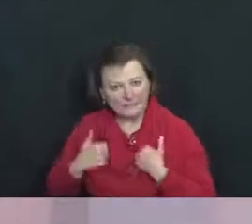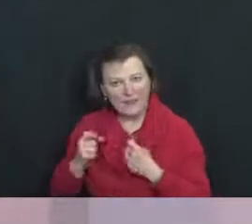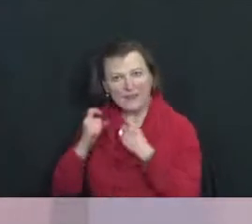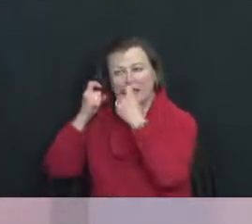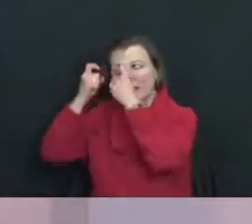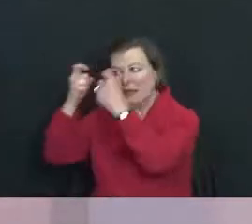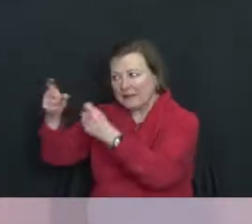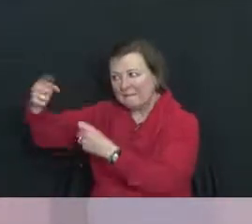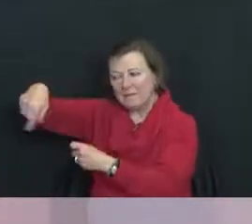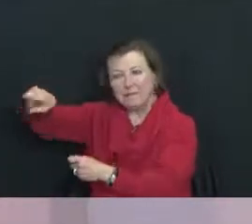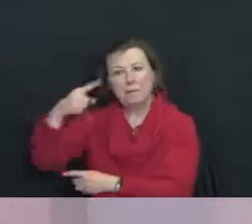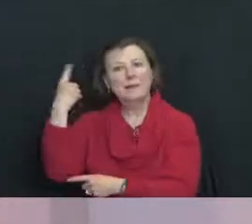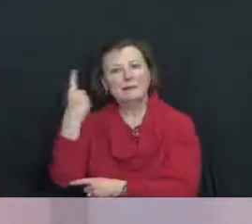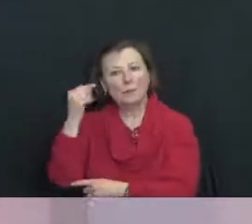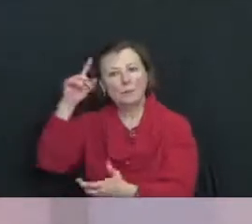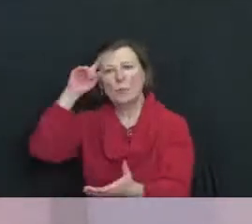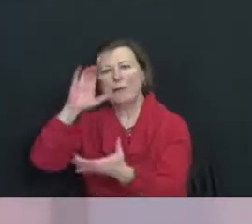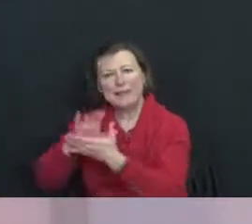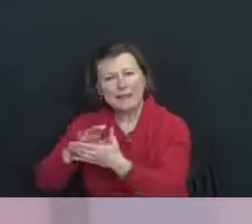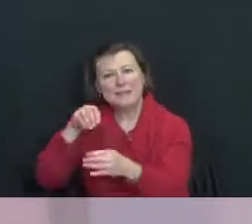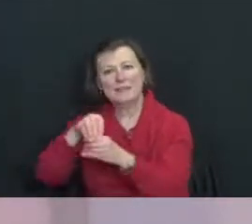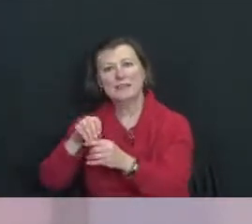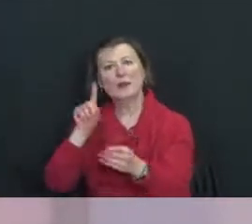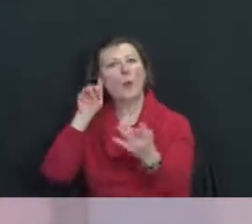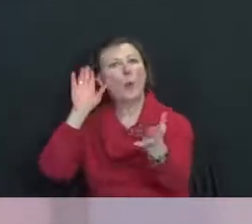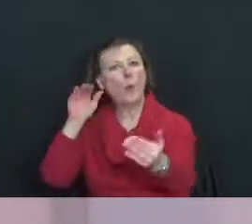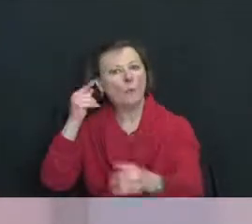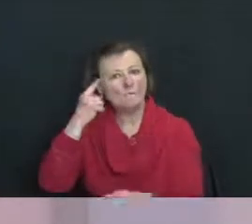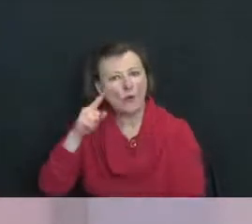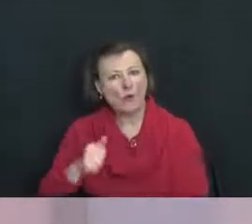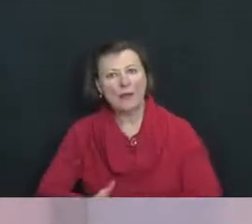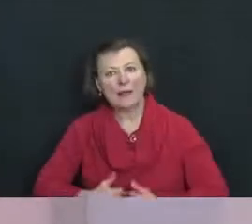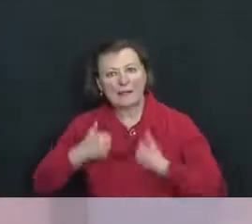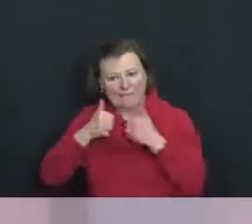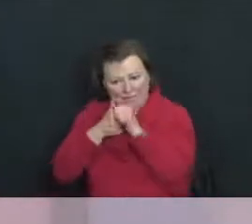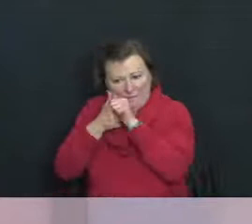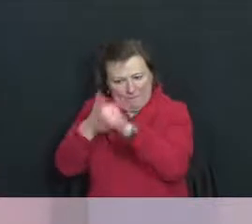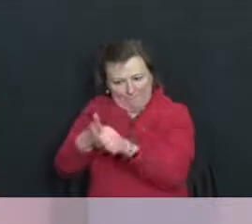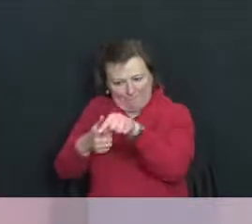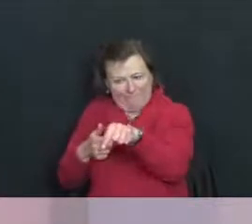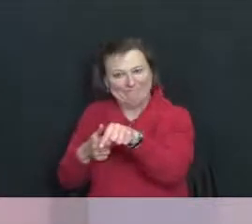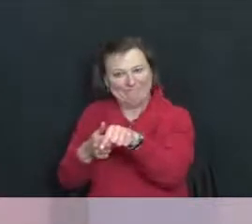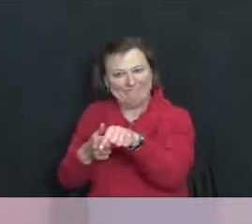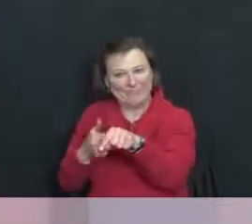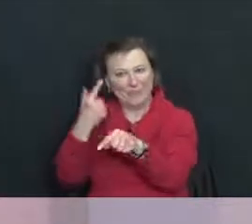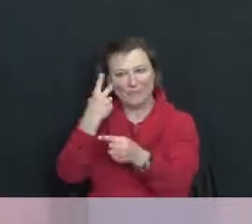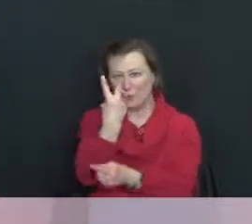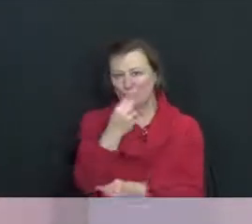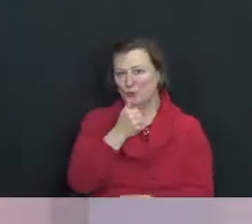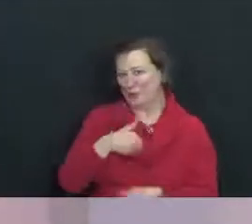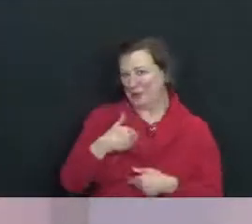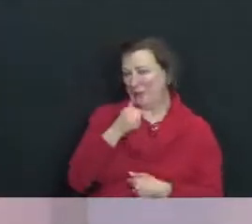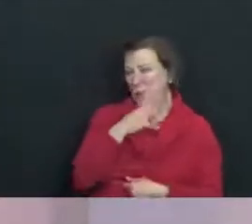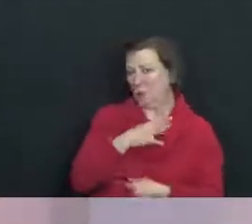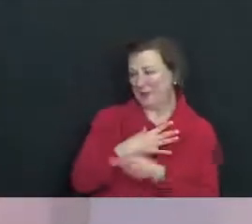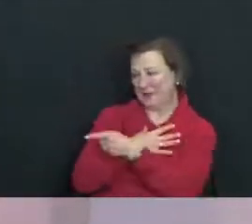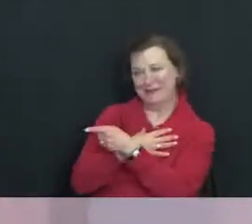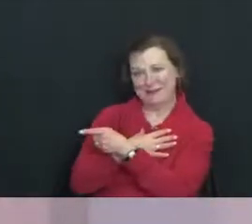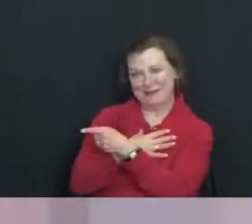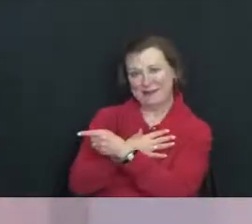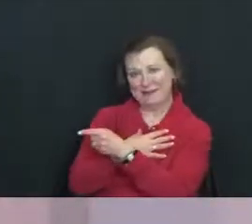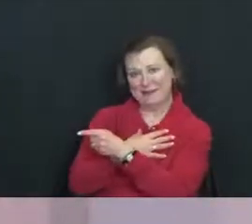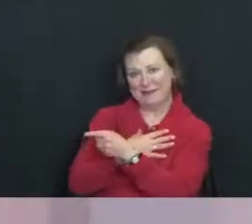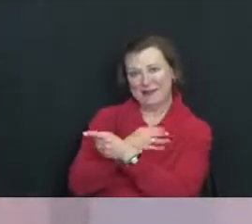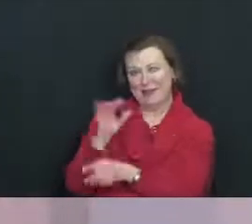to believe in and hope for and live by. For these two young women,